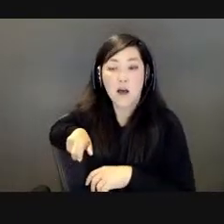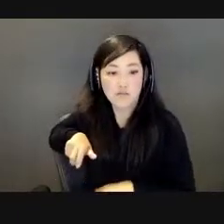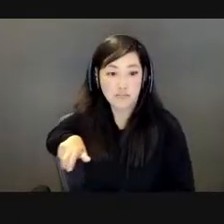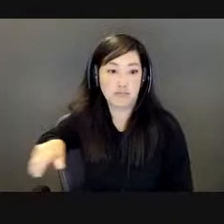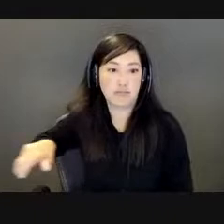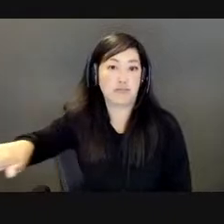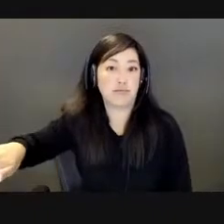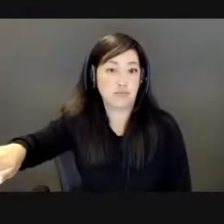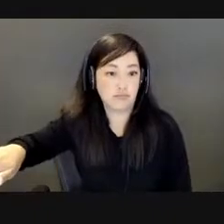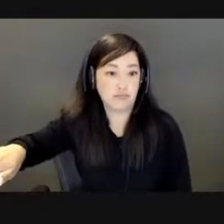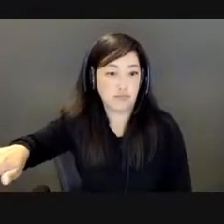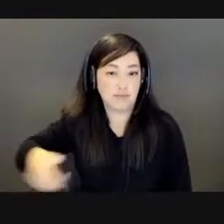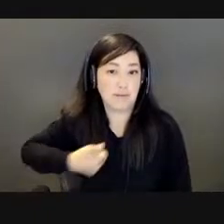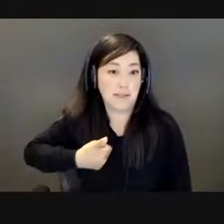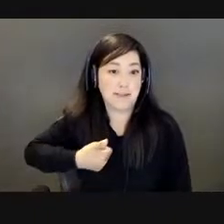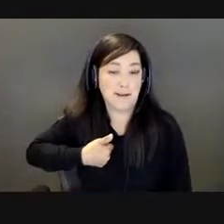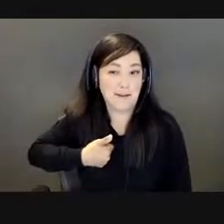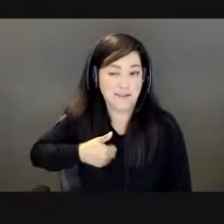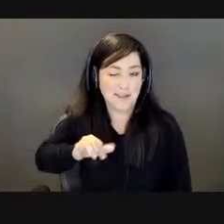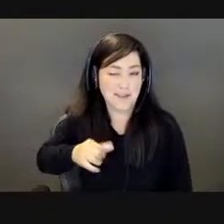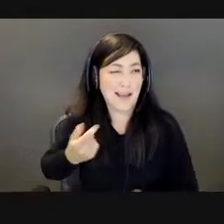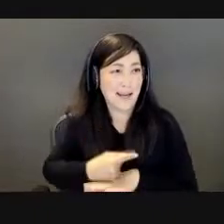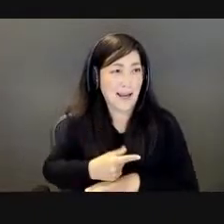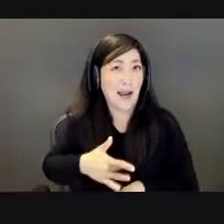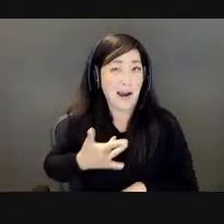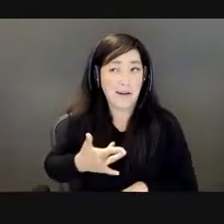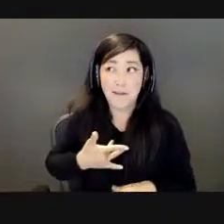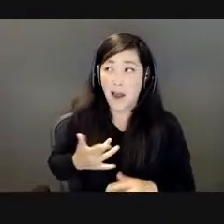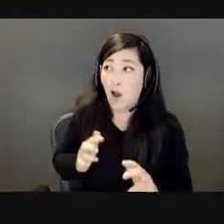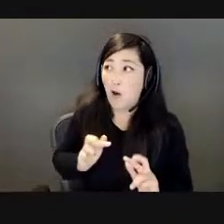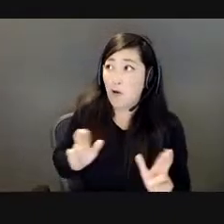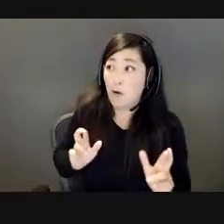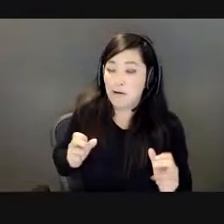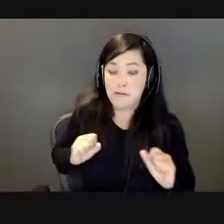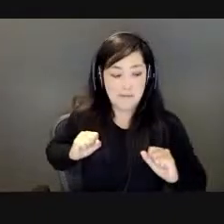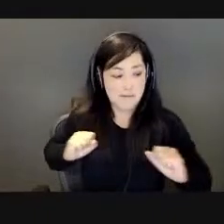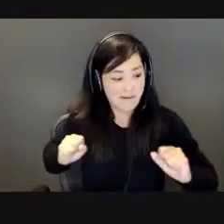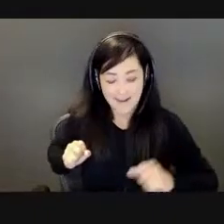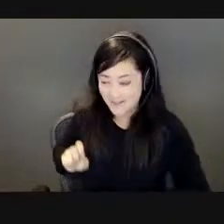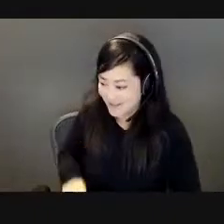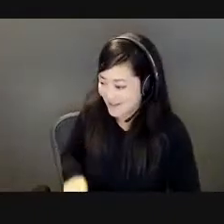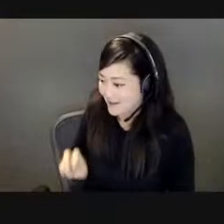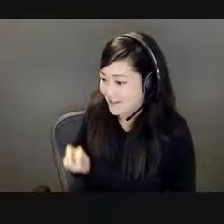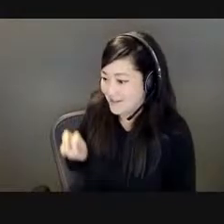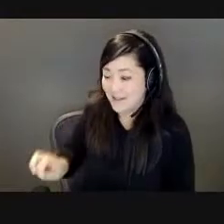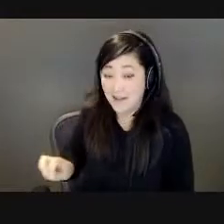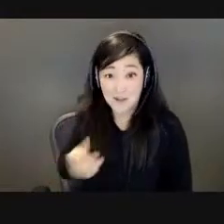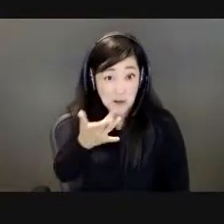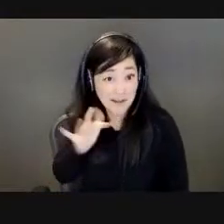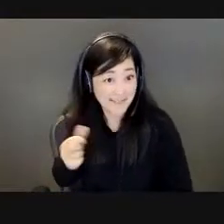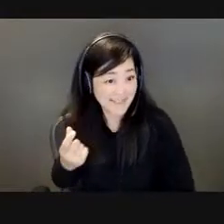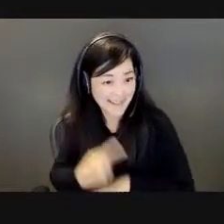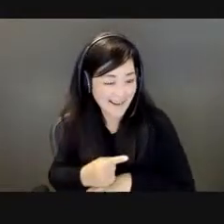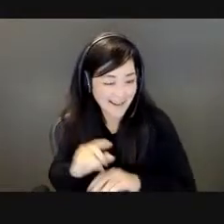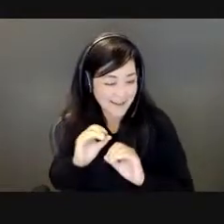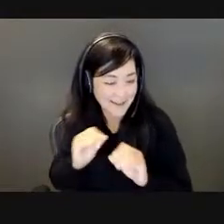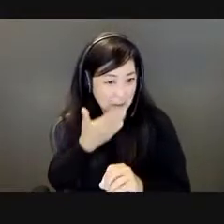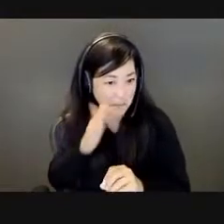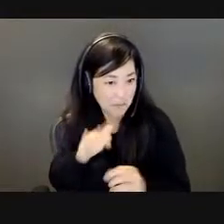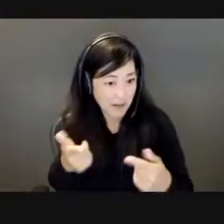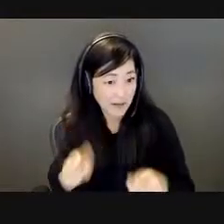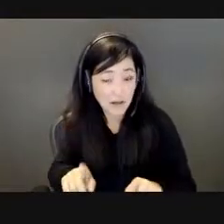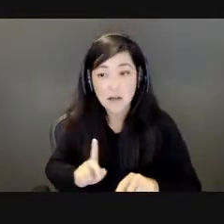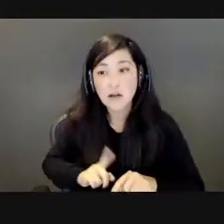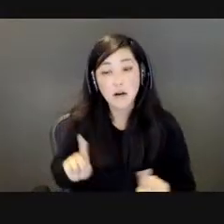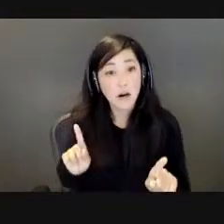pretty yeah, I got lucky that day that nothing bad happened that day. But so that's one thing to add, that sometimes there are